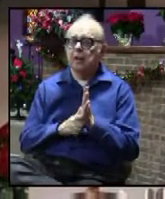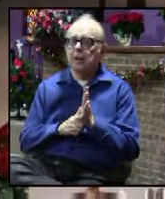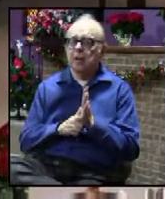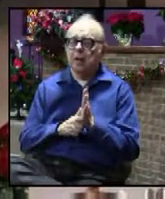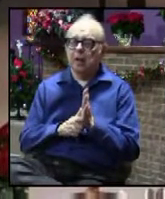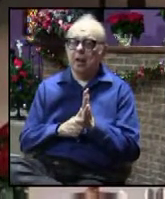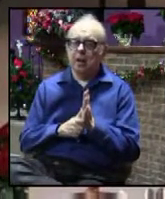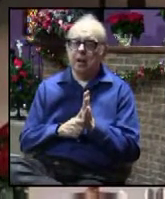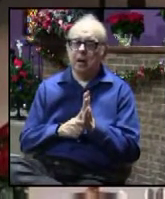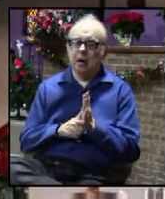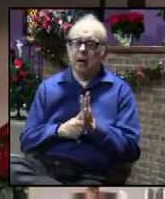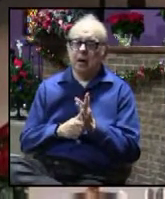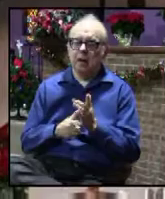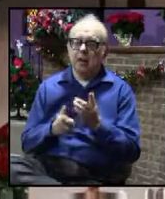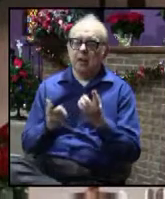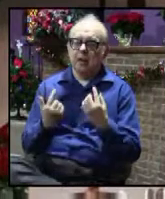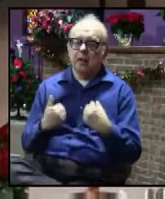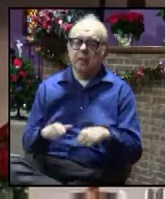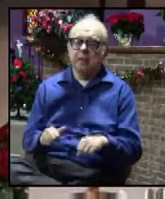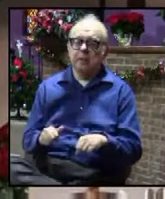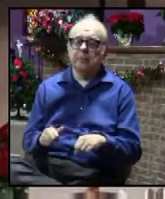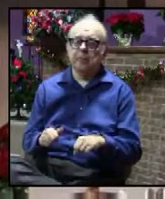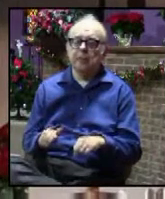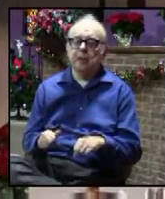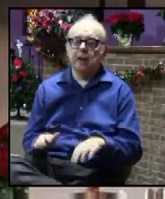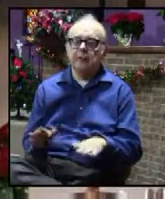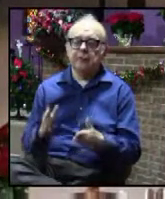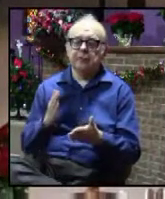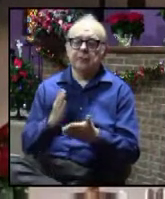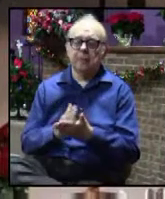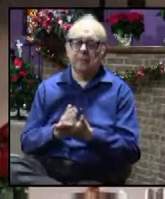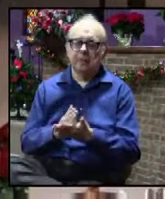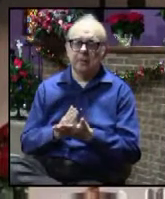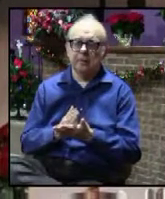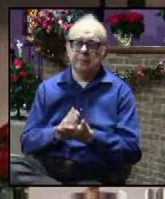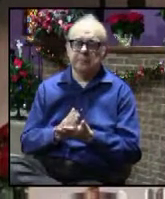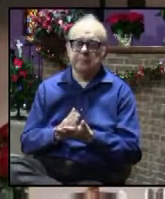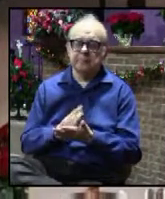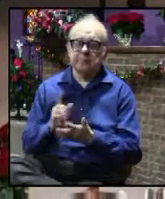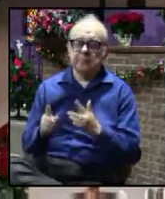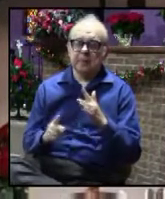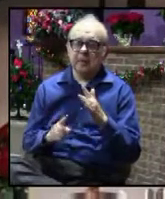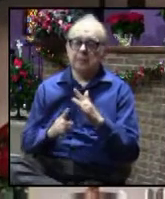came to an end, to a halt. And it appeared